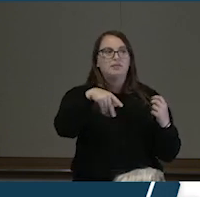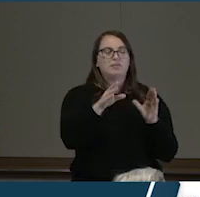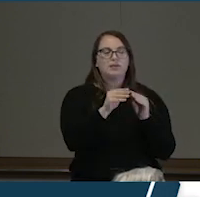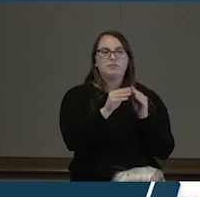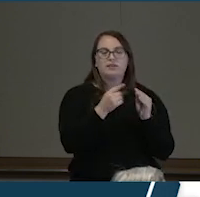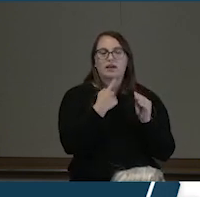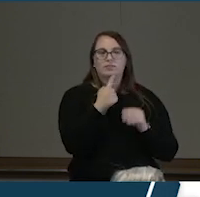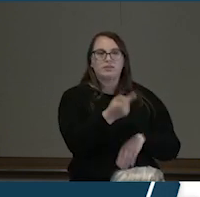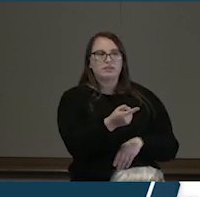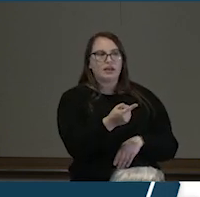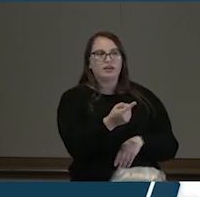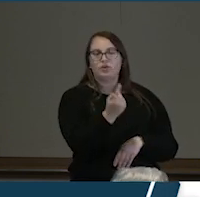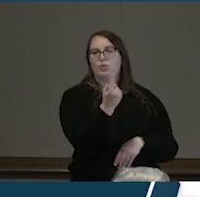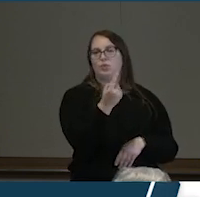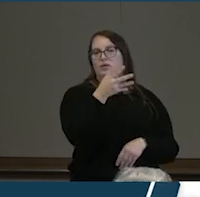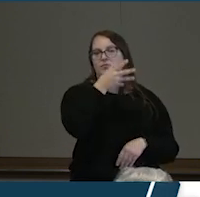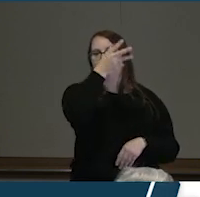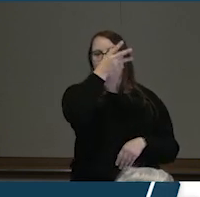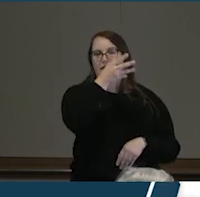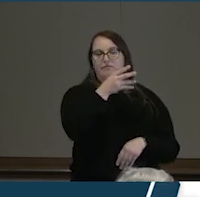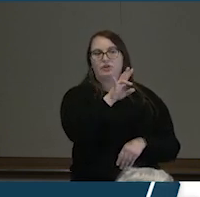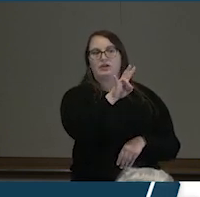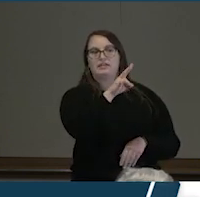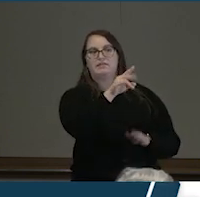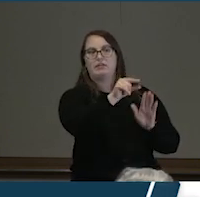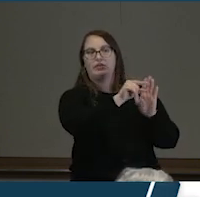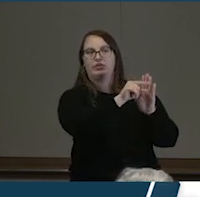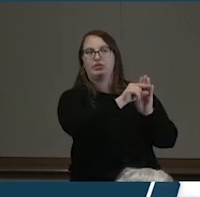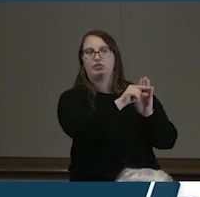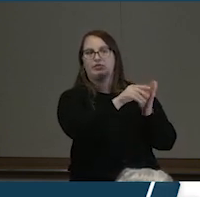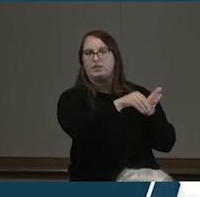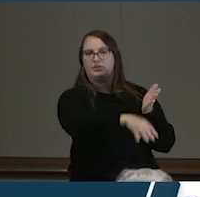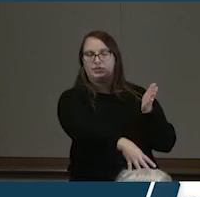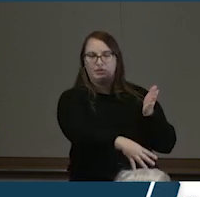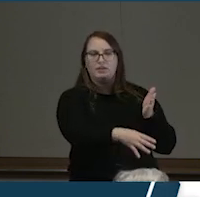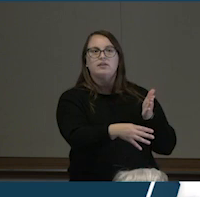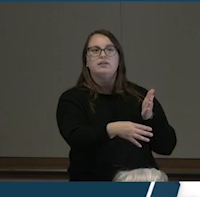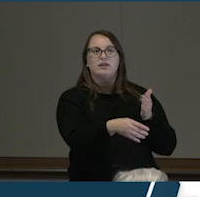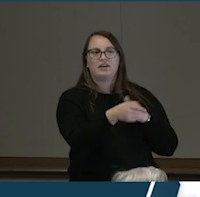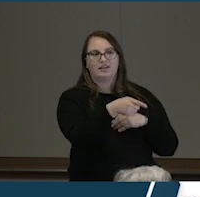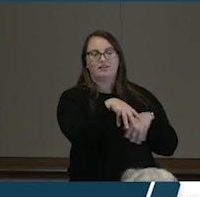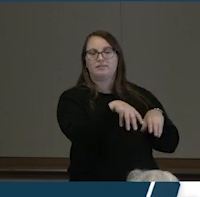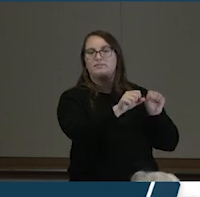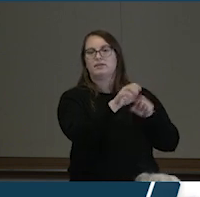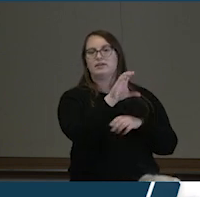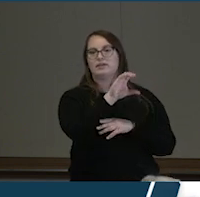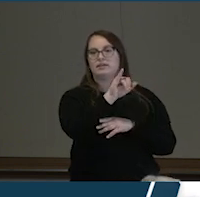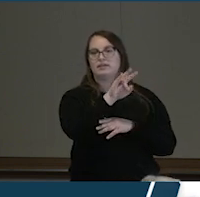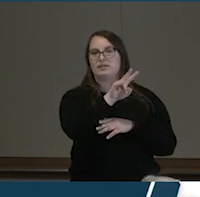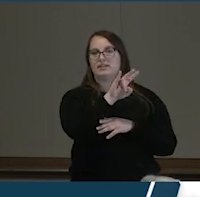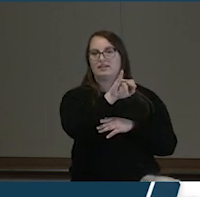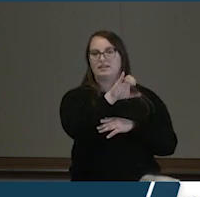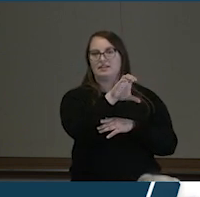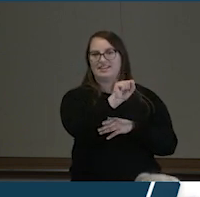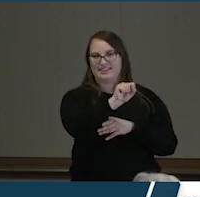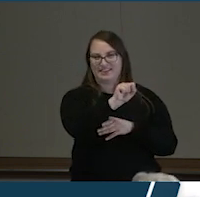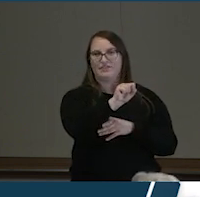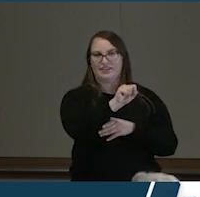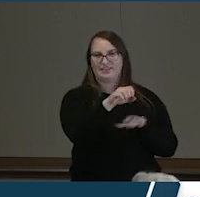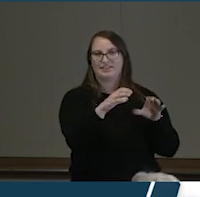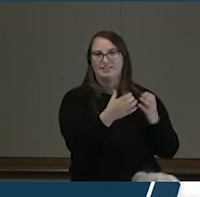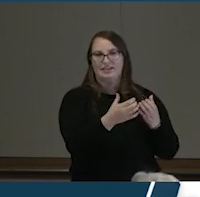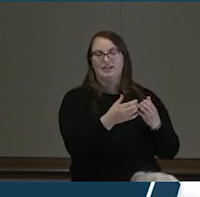of a 7th grader, and that's when we take civics in this state. Yeah, Susie's not good in doing in civics